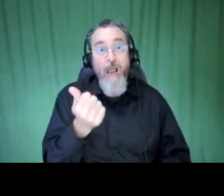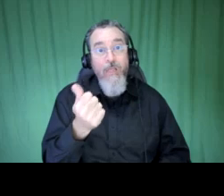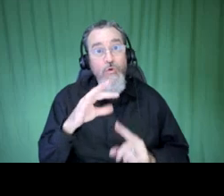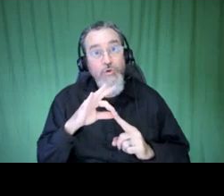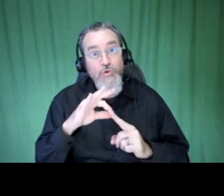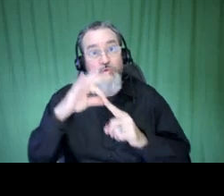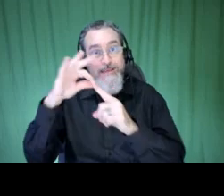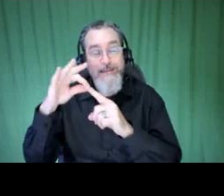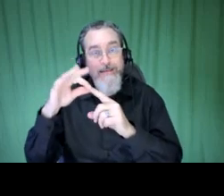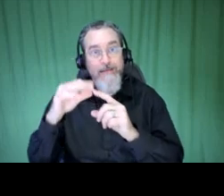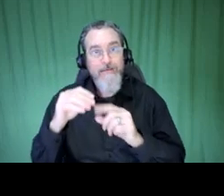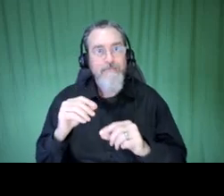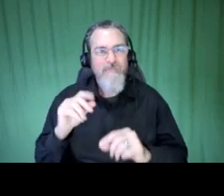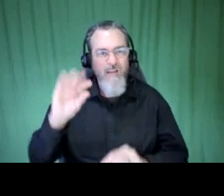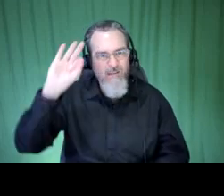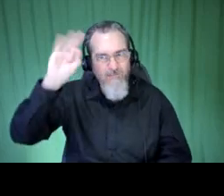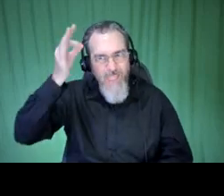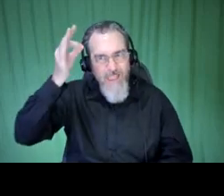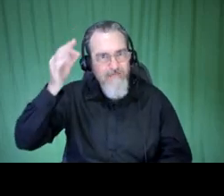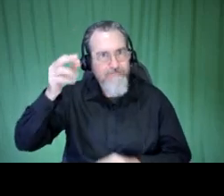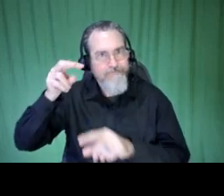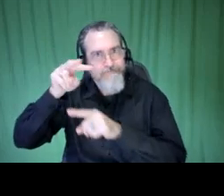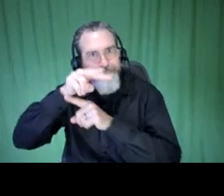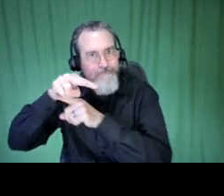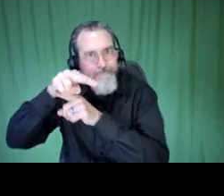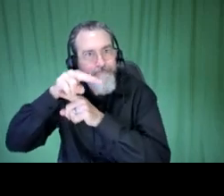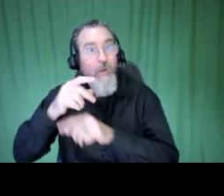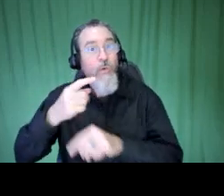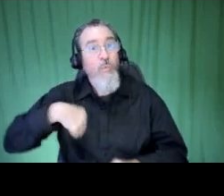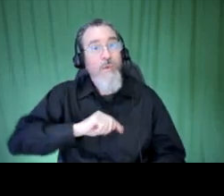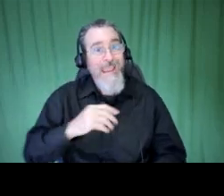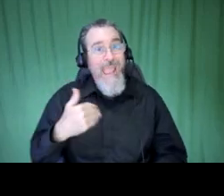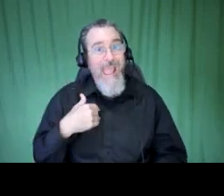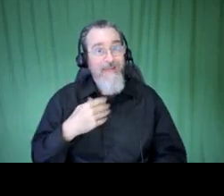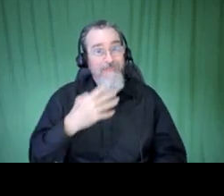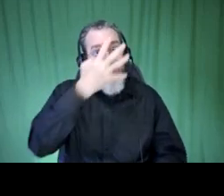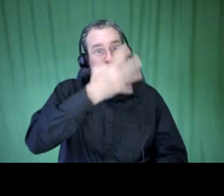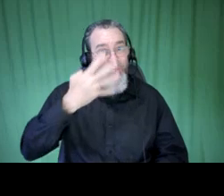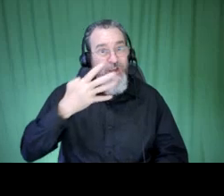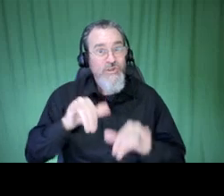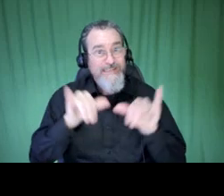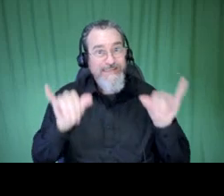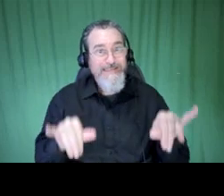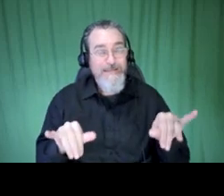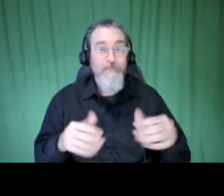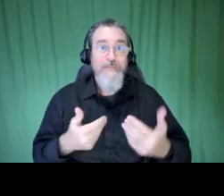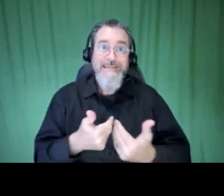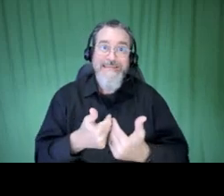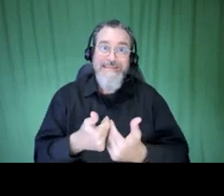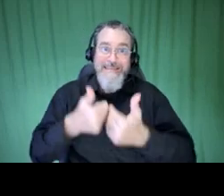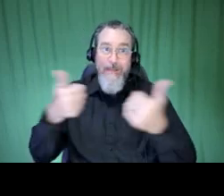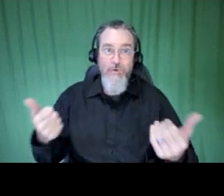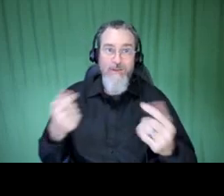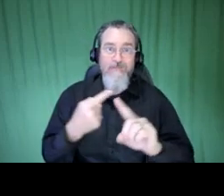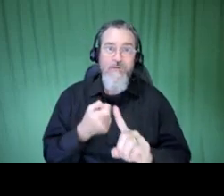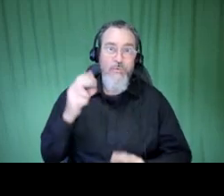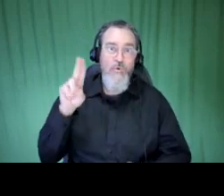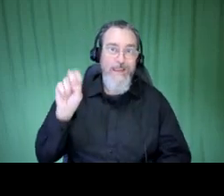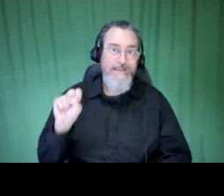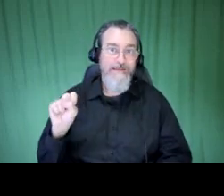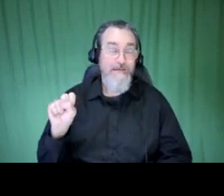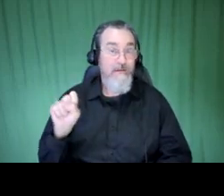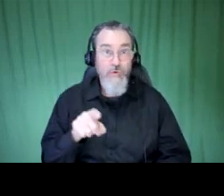governance by the feds is we have our own immigration system, completely separate from the US. So you don't need a US